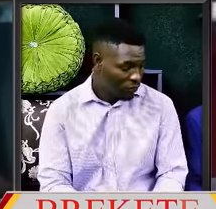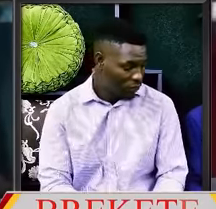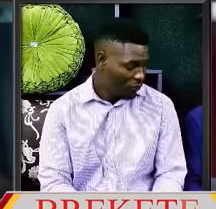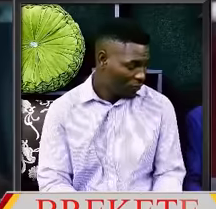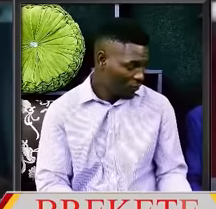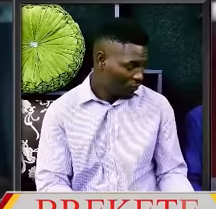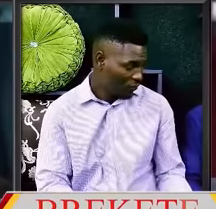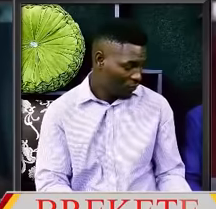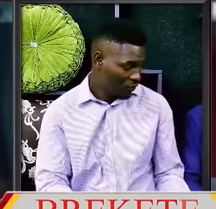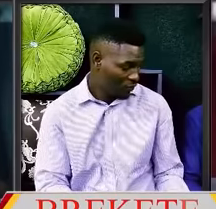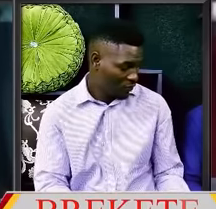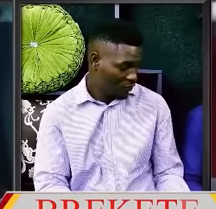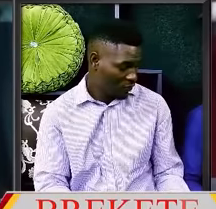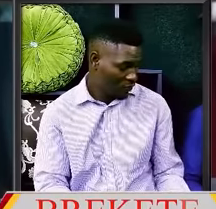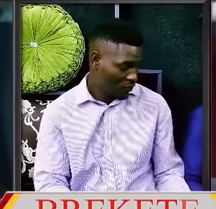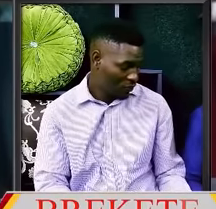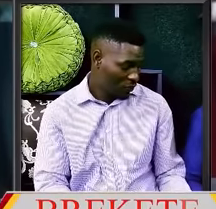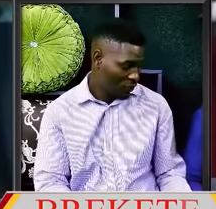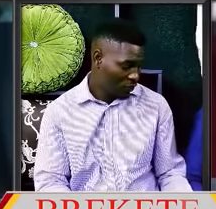have gone downstairs.